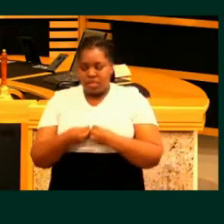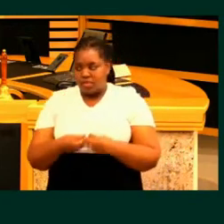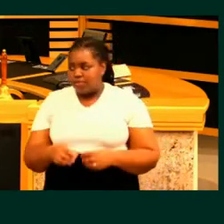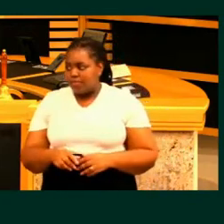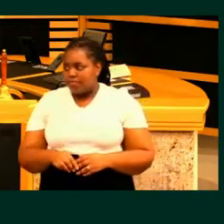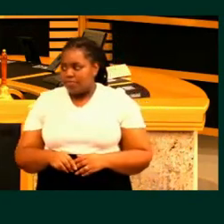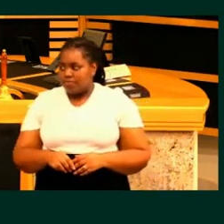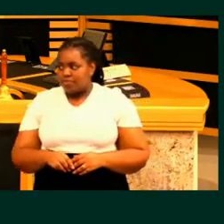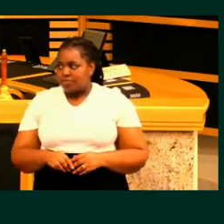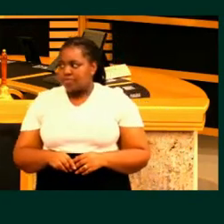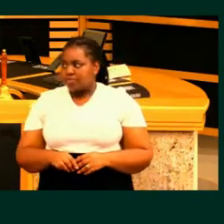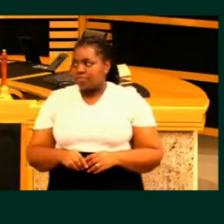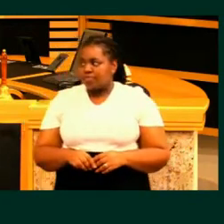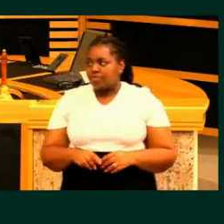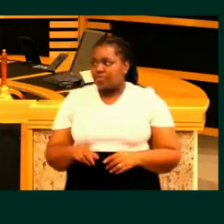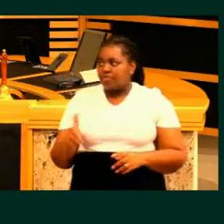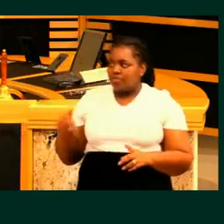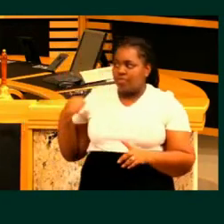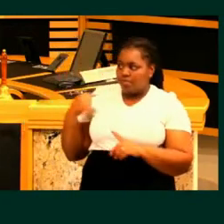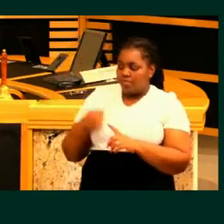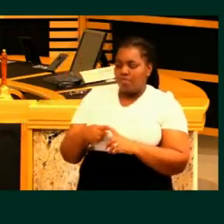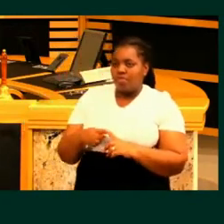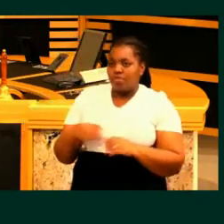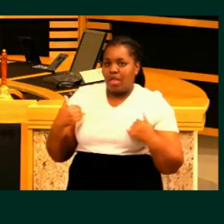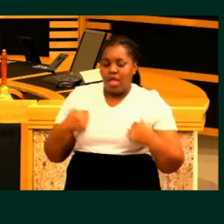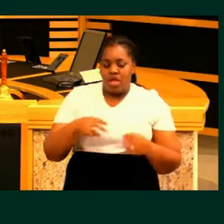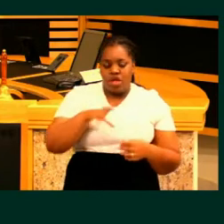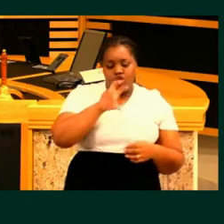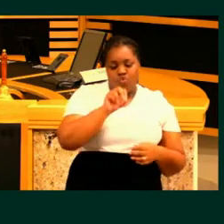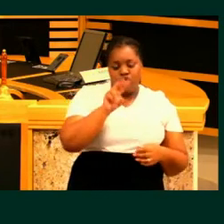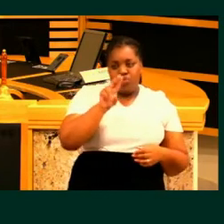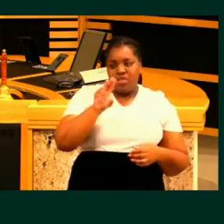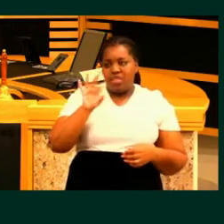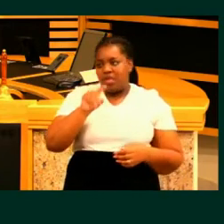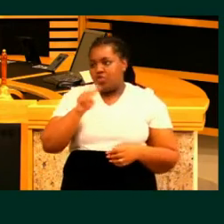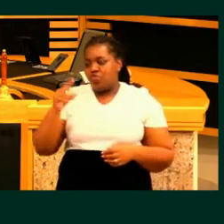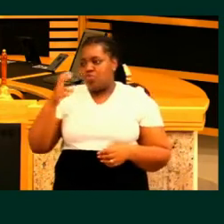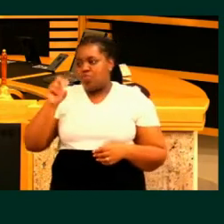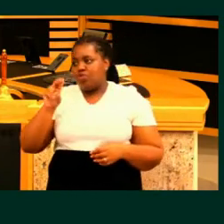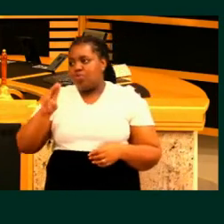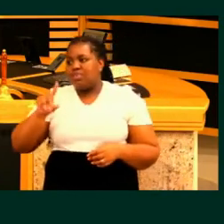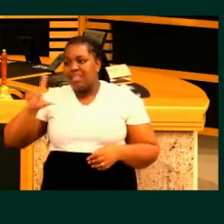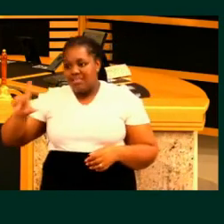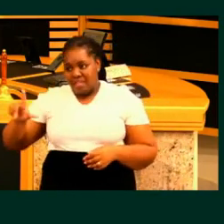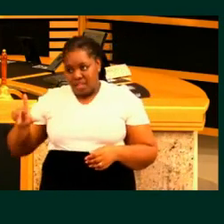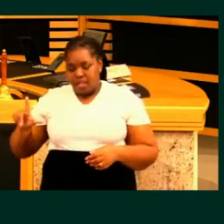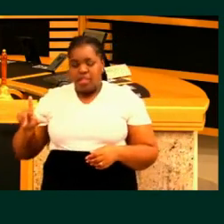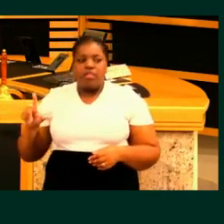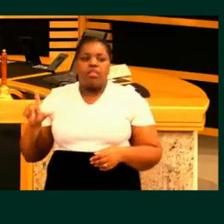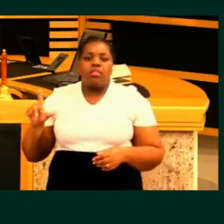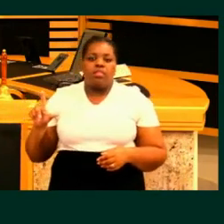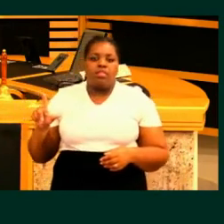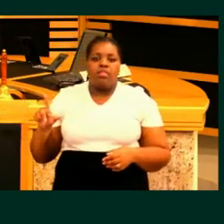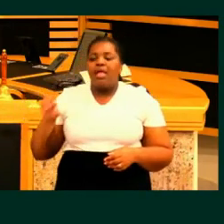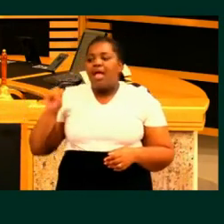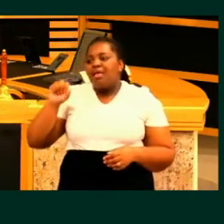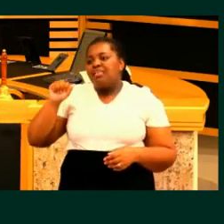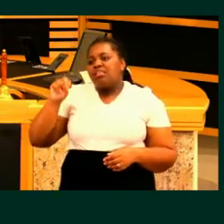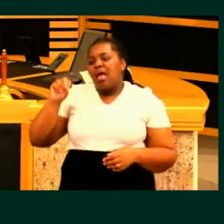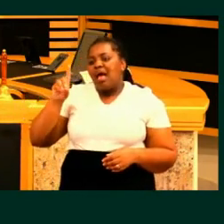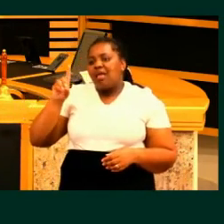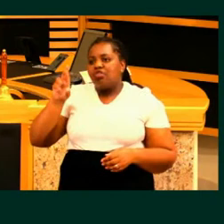phases for the period spanning from 2023 to 2027 sandal has been